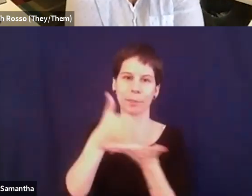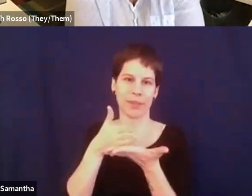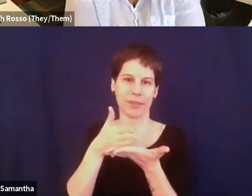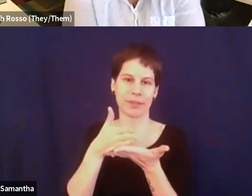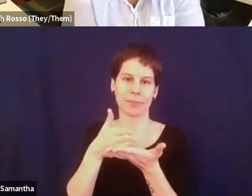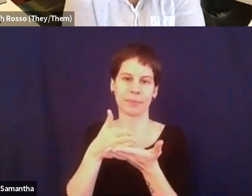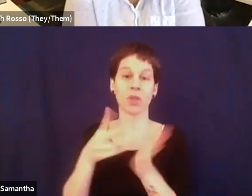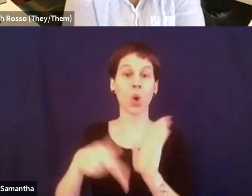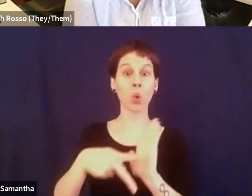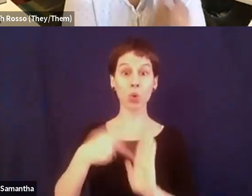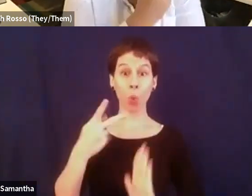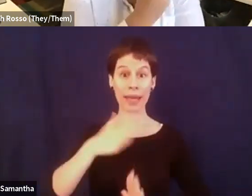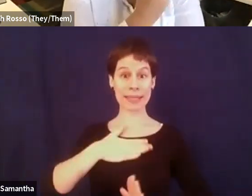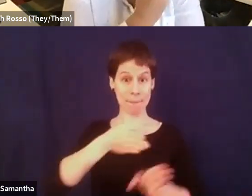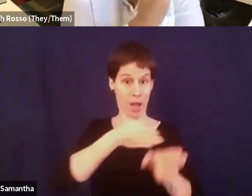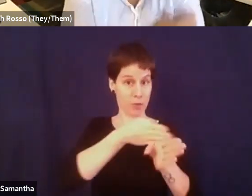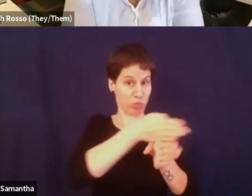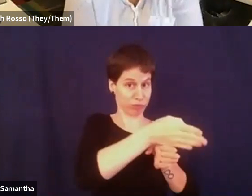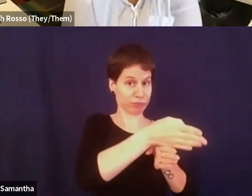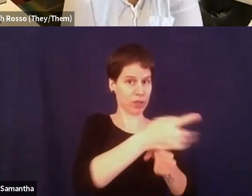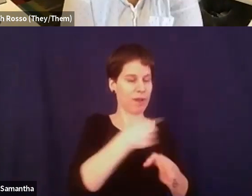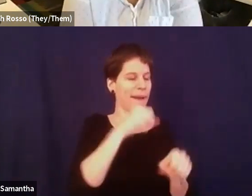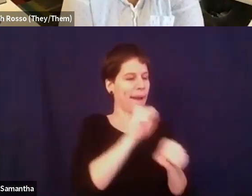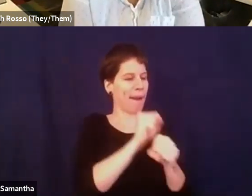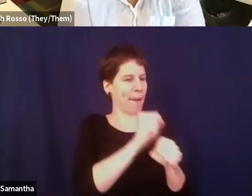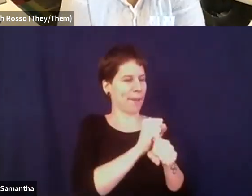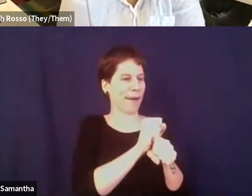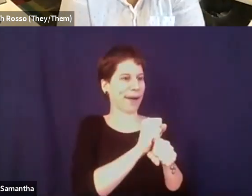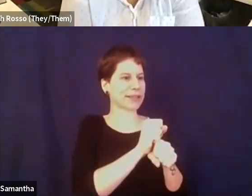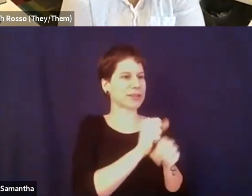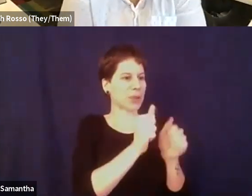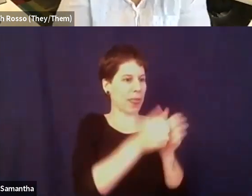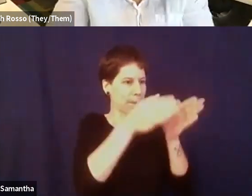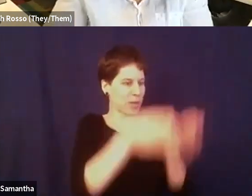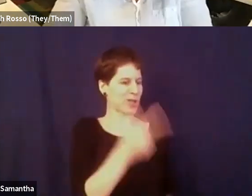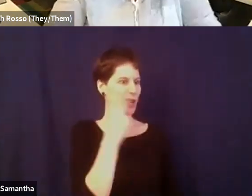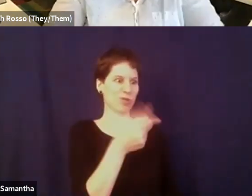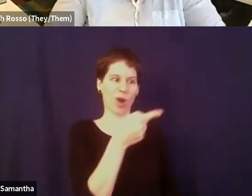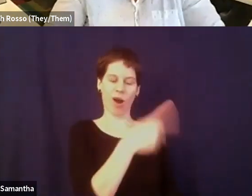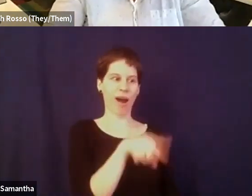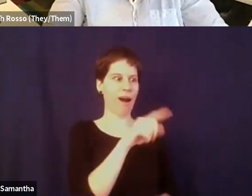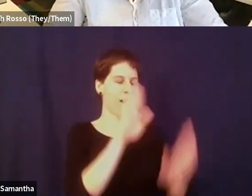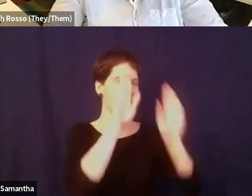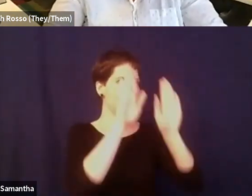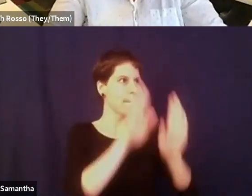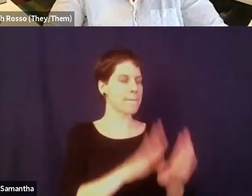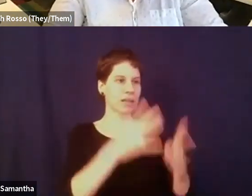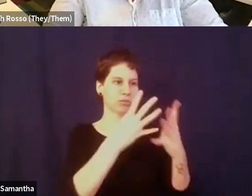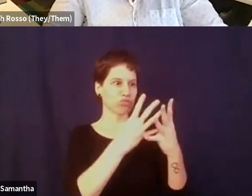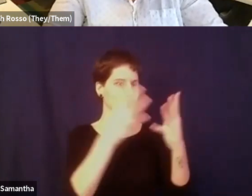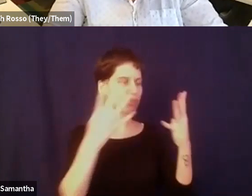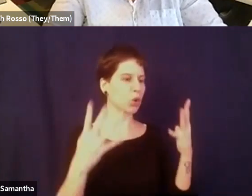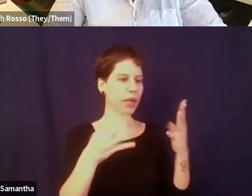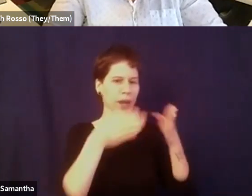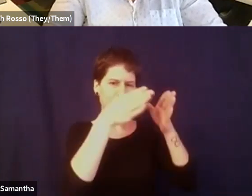in my career, I have worked with someone that I saw as an extraordinary person, queer person, youth,